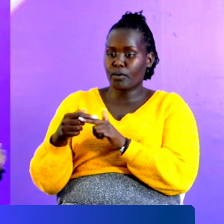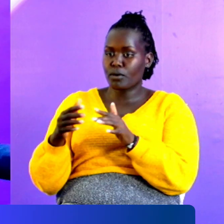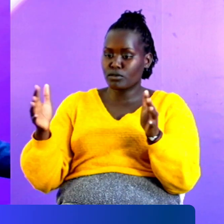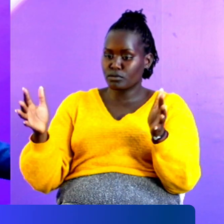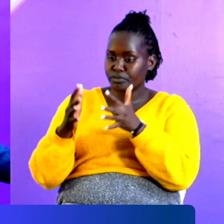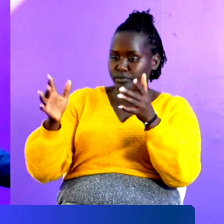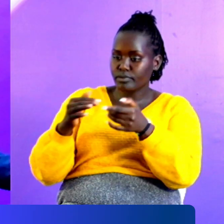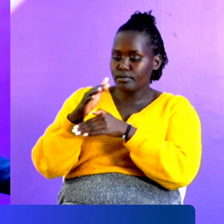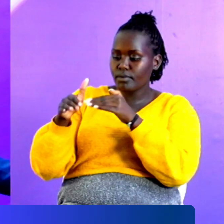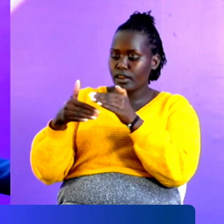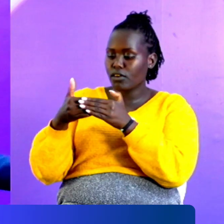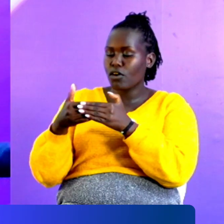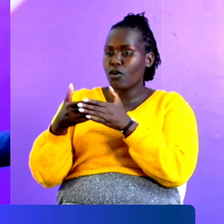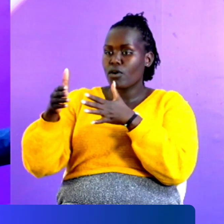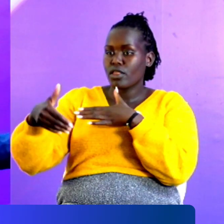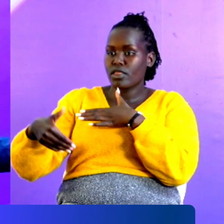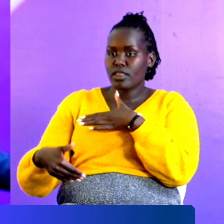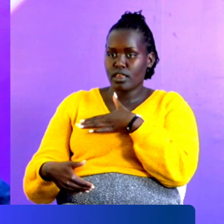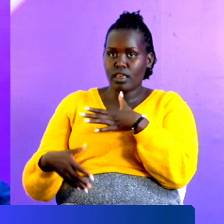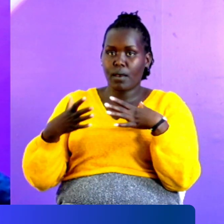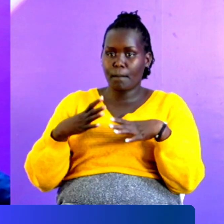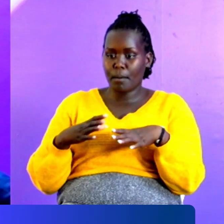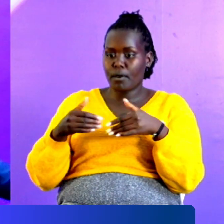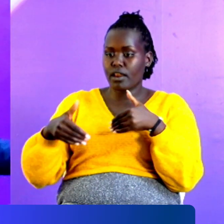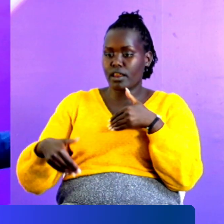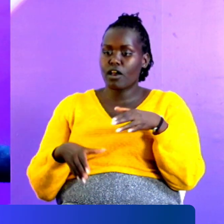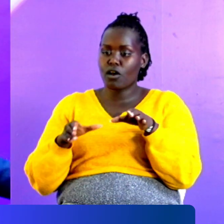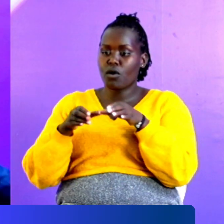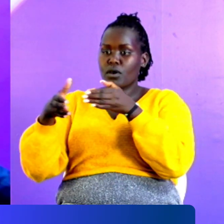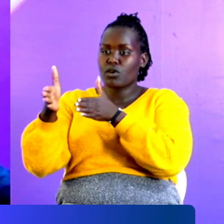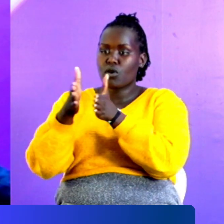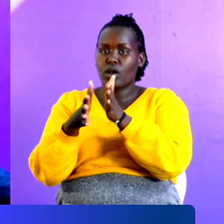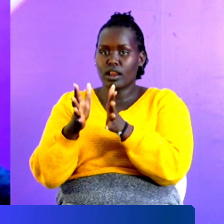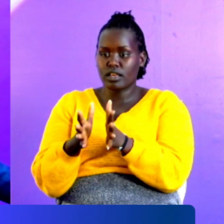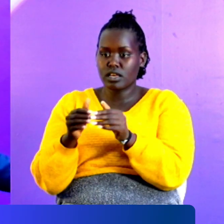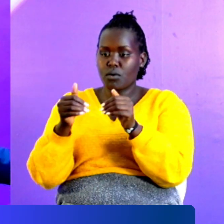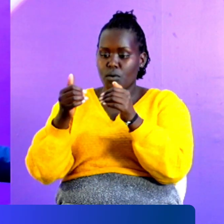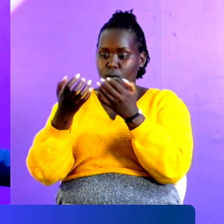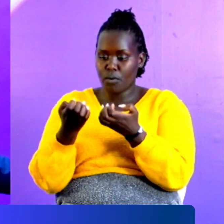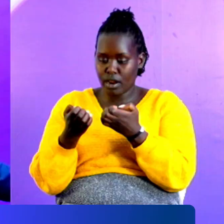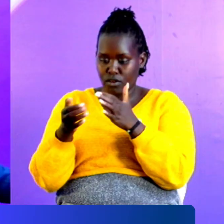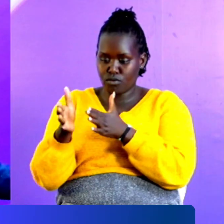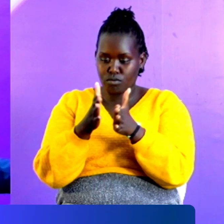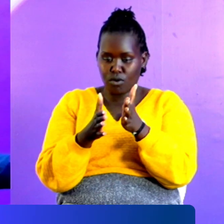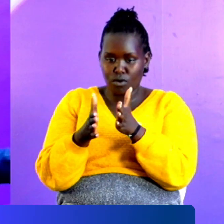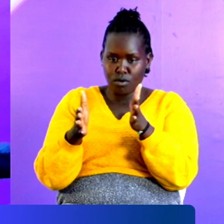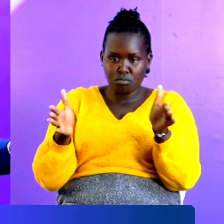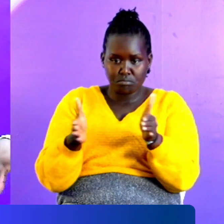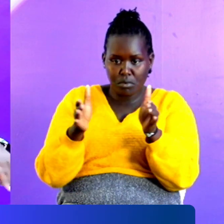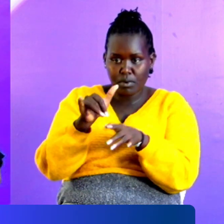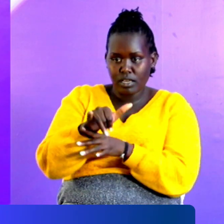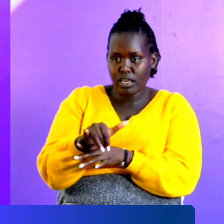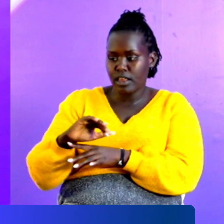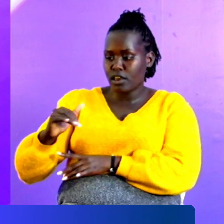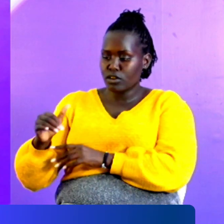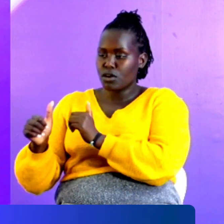ensure that all the young leaders and young community organizers, Yeah. community mobilizers, within those